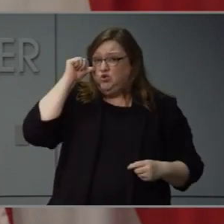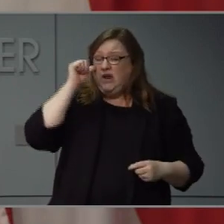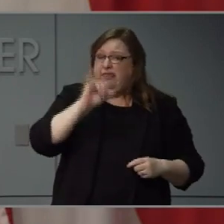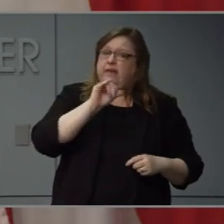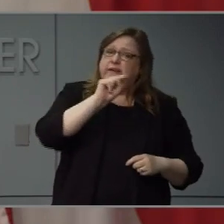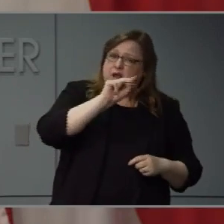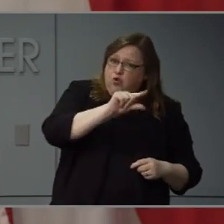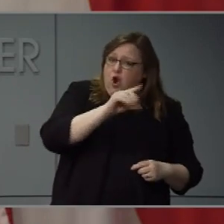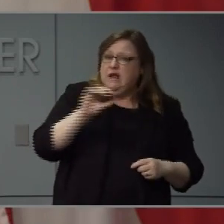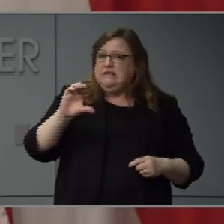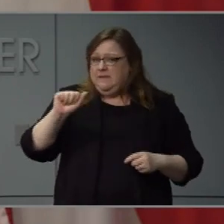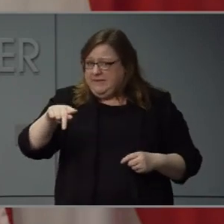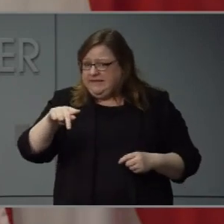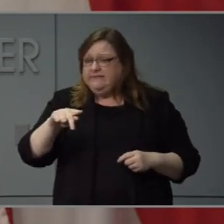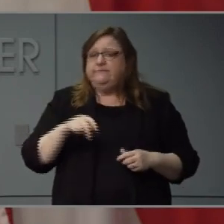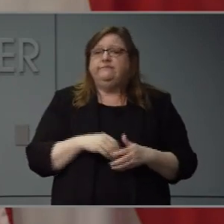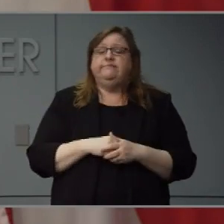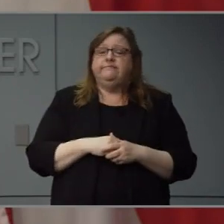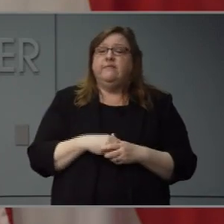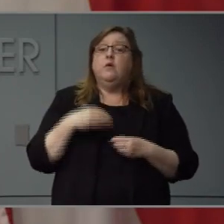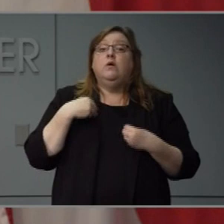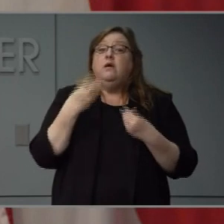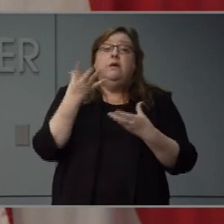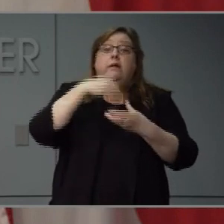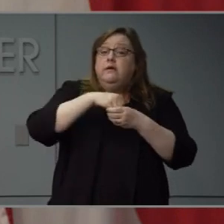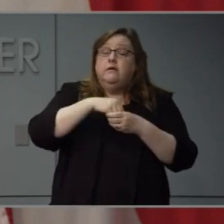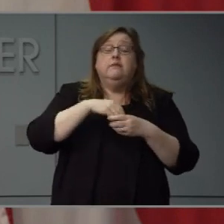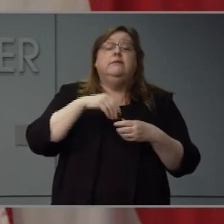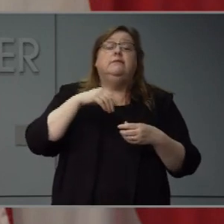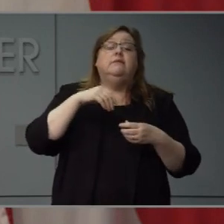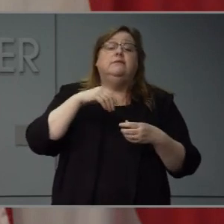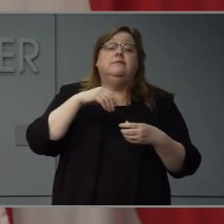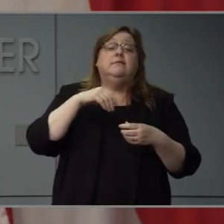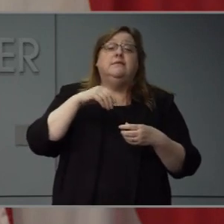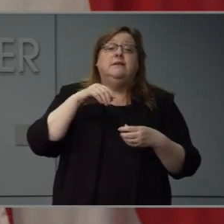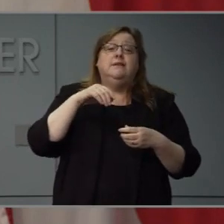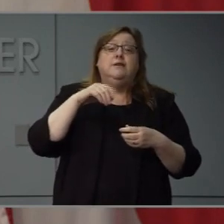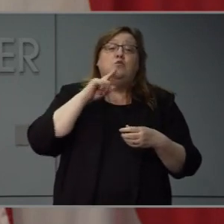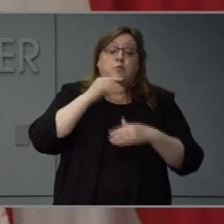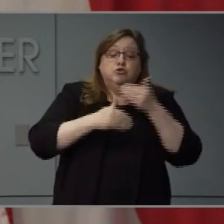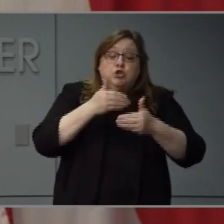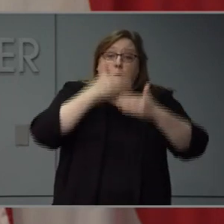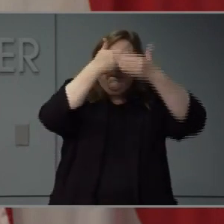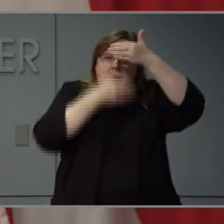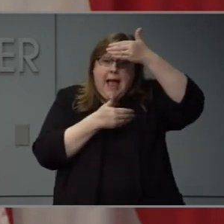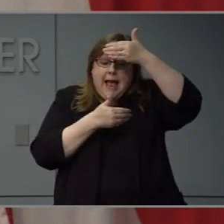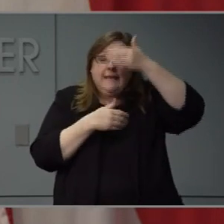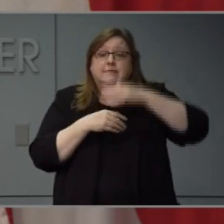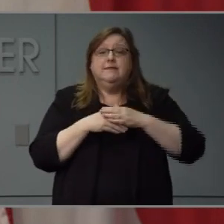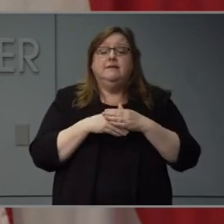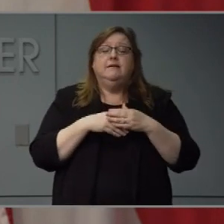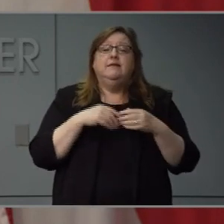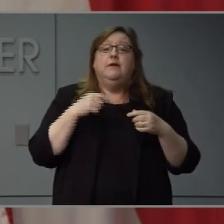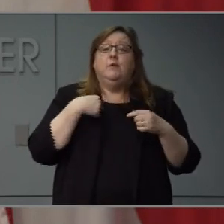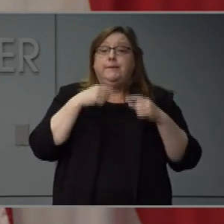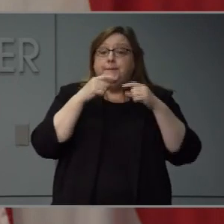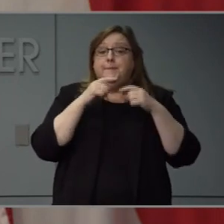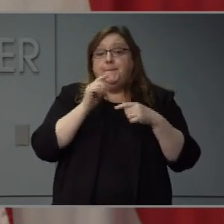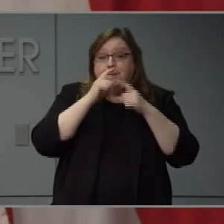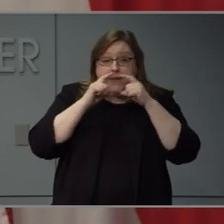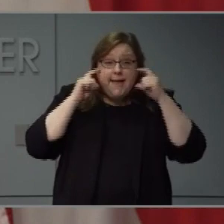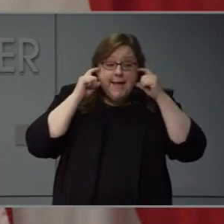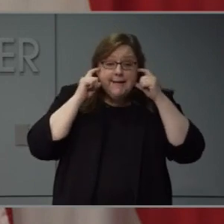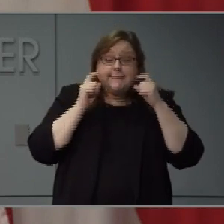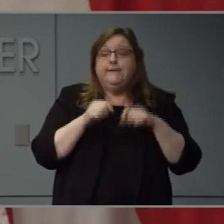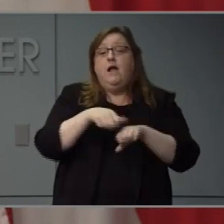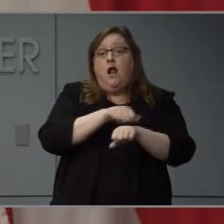Shipments included procedure masks, gloves, face shields, goggles, and hand sanitizer. Gowns continue to